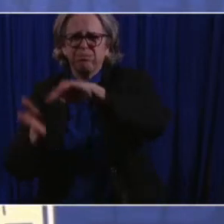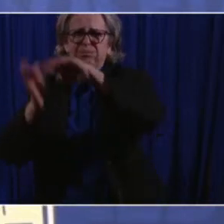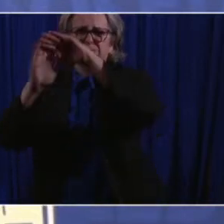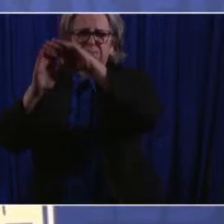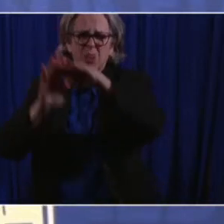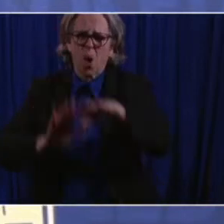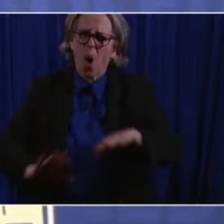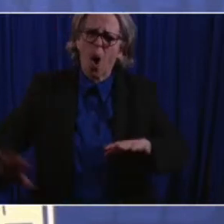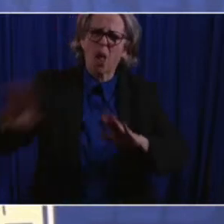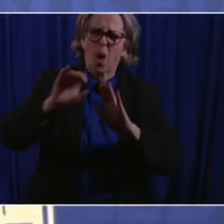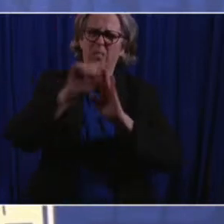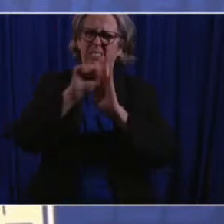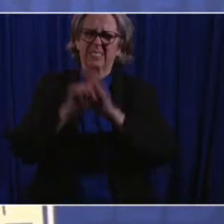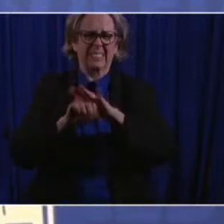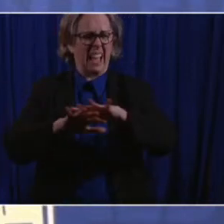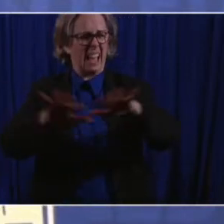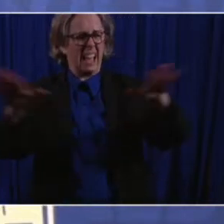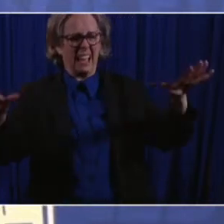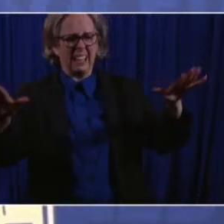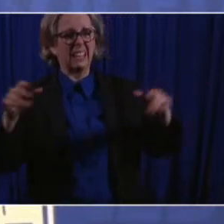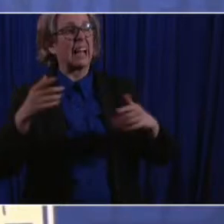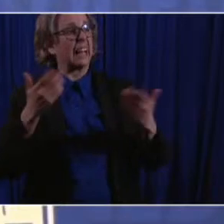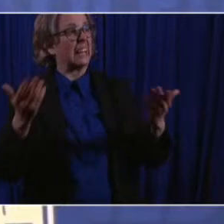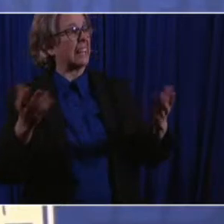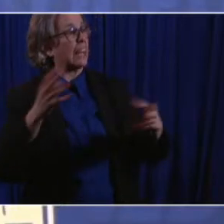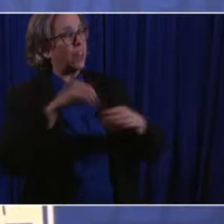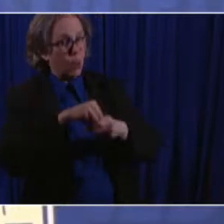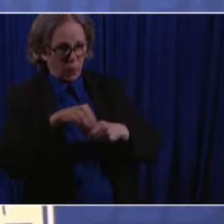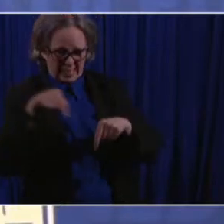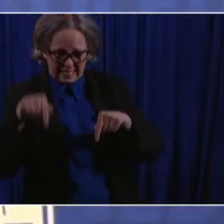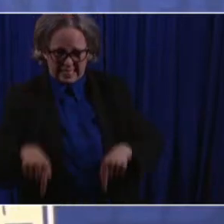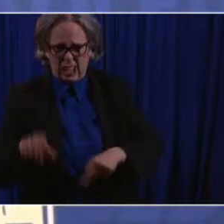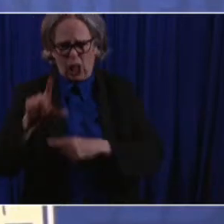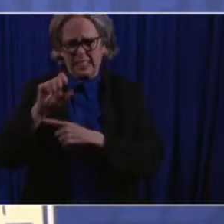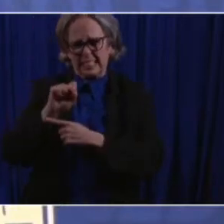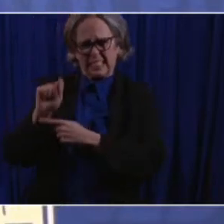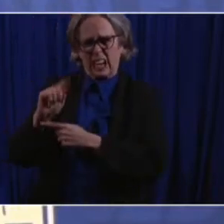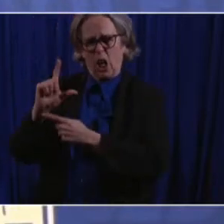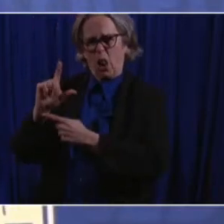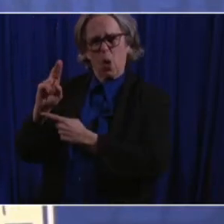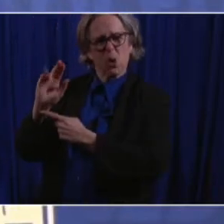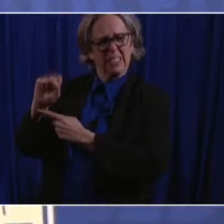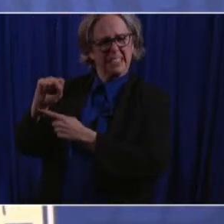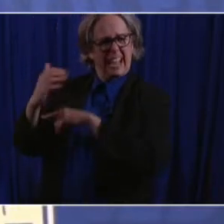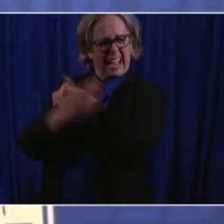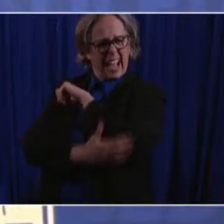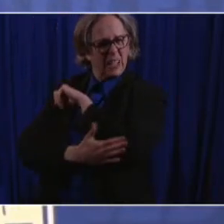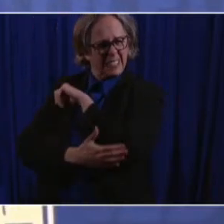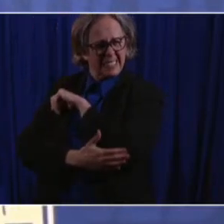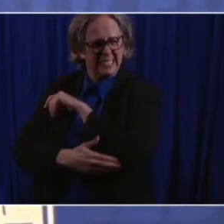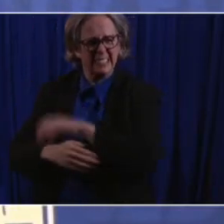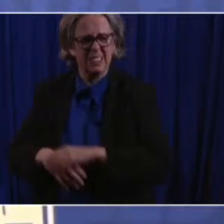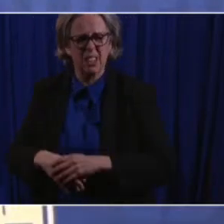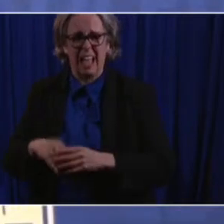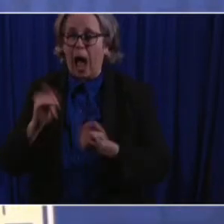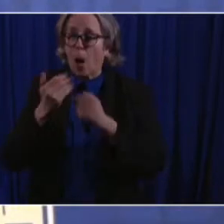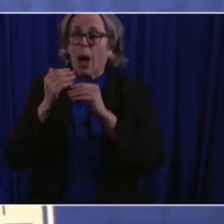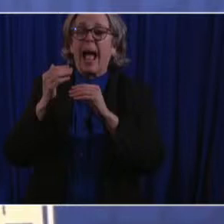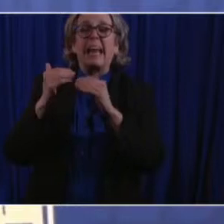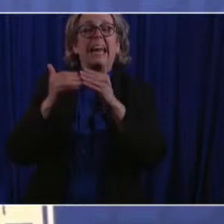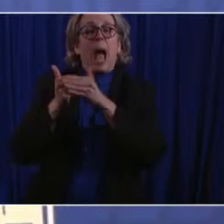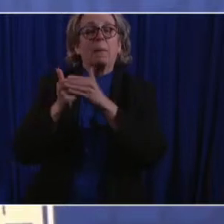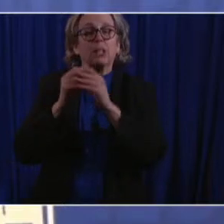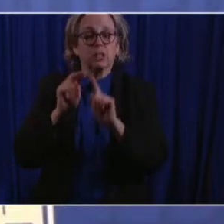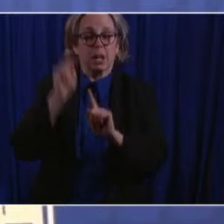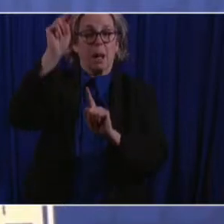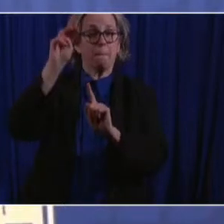our neighbors to the north in Michigan are experiencing these problems as well. Younger patients are